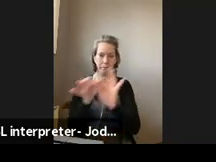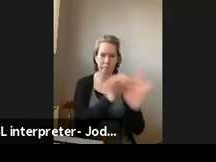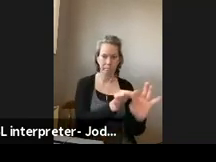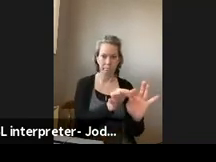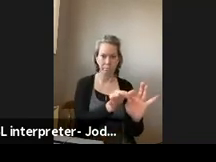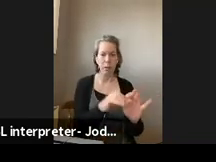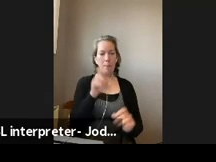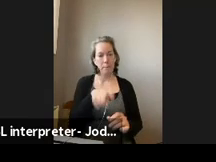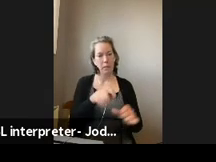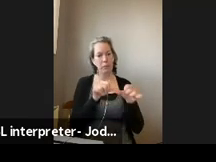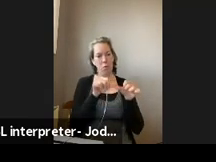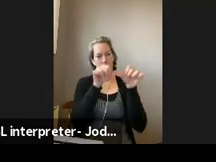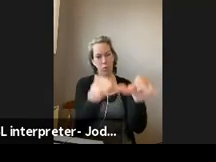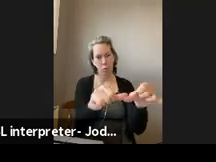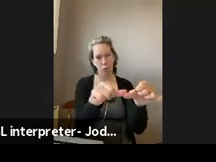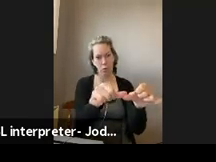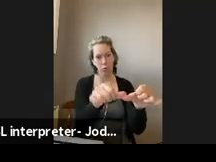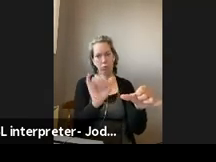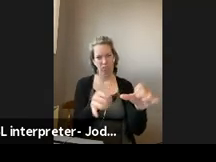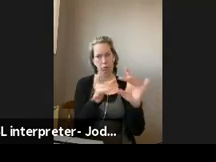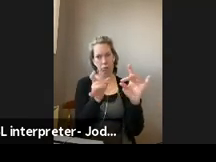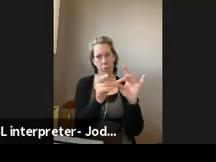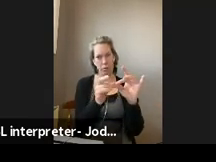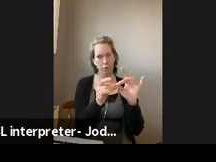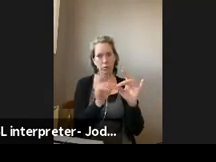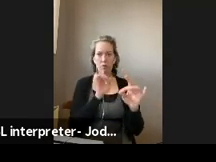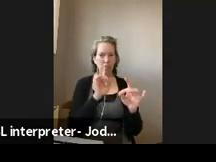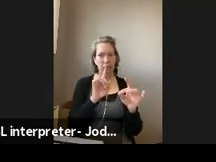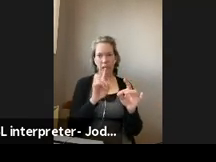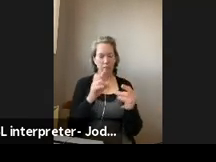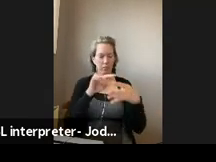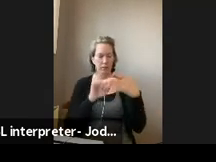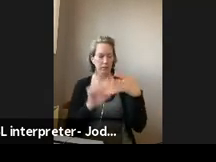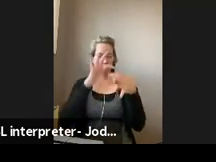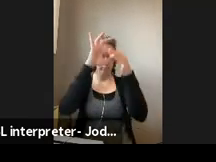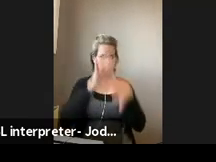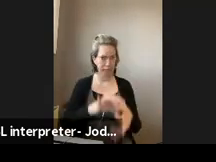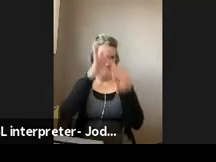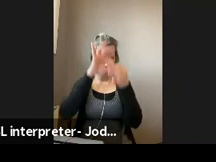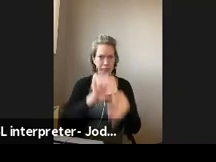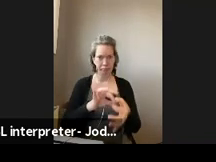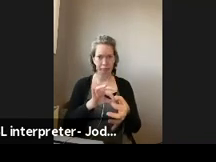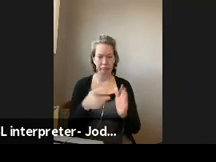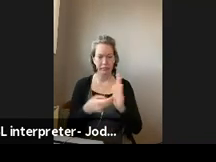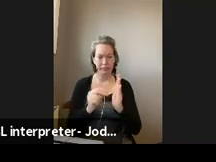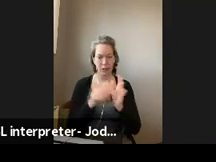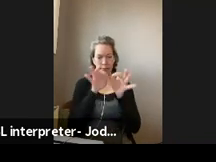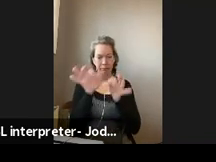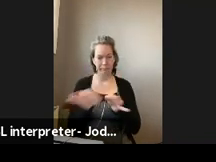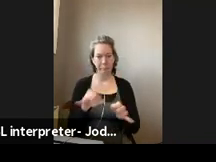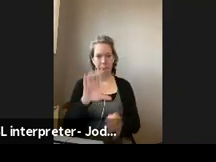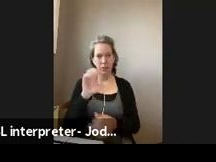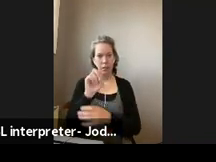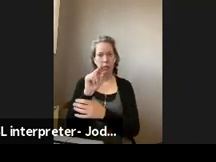be ongoing. All of these points tie in together to just define what consent is. And I think